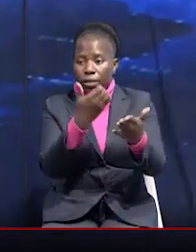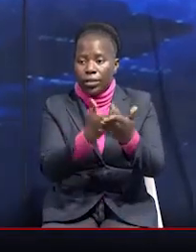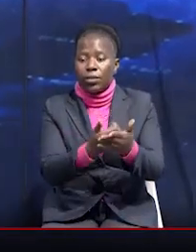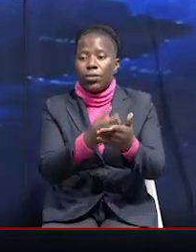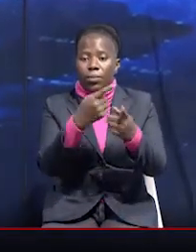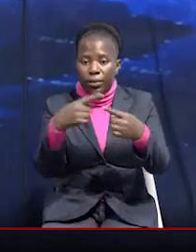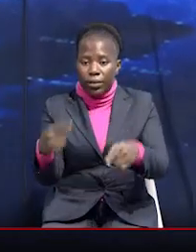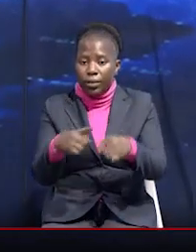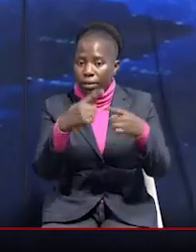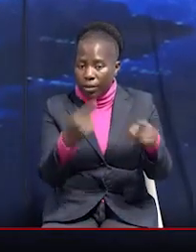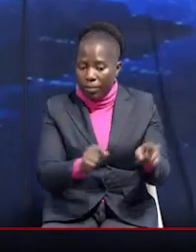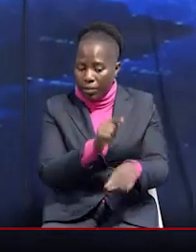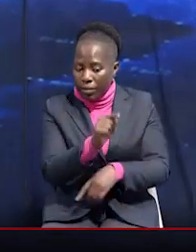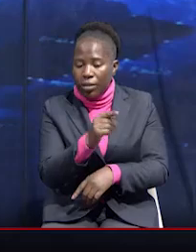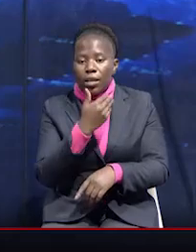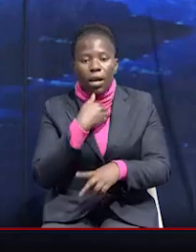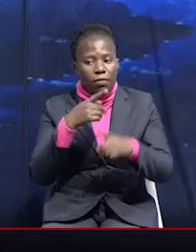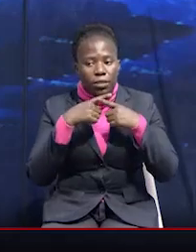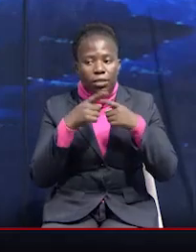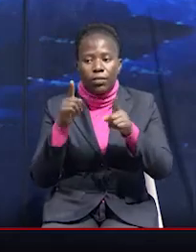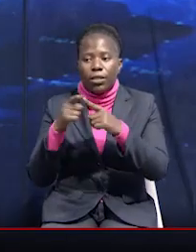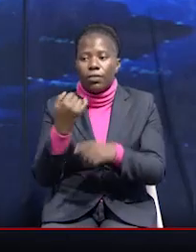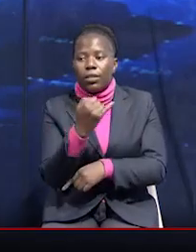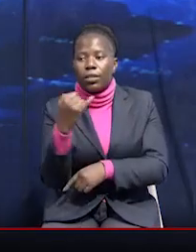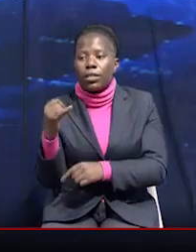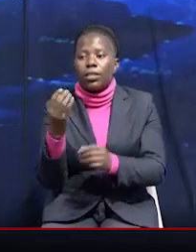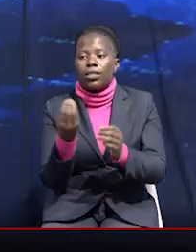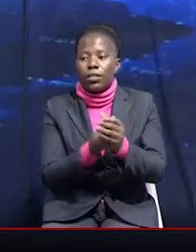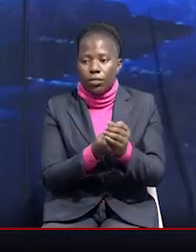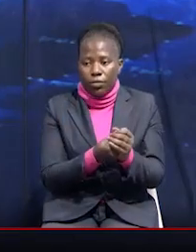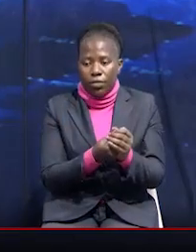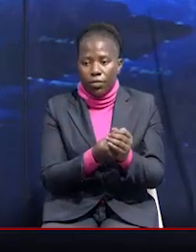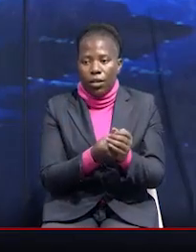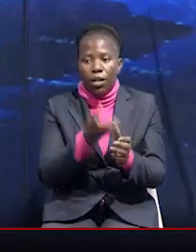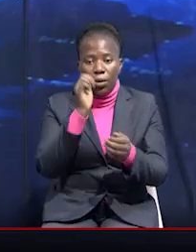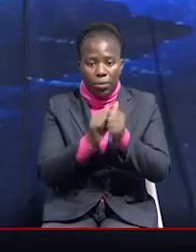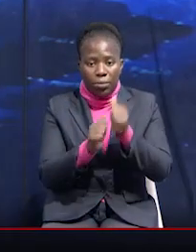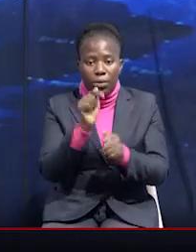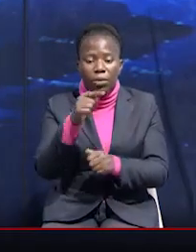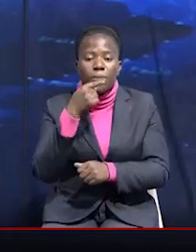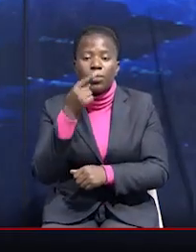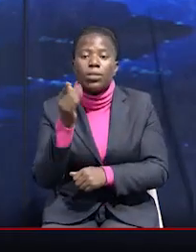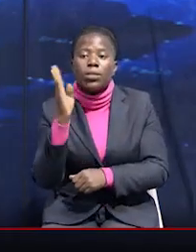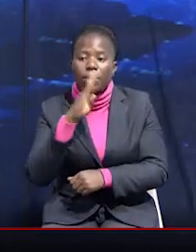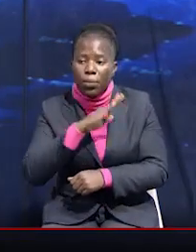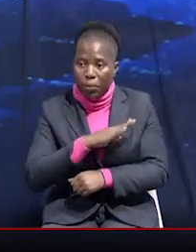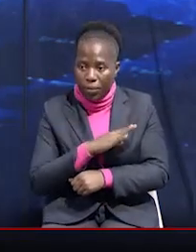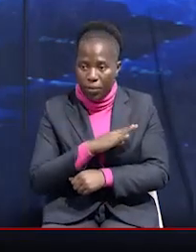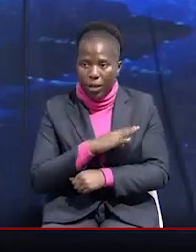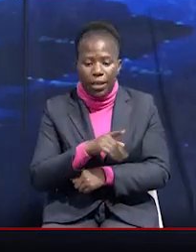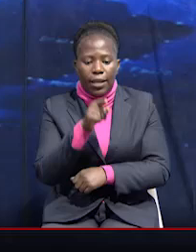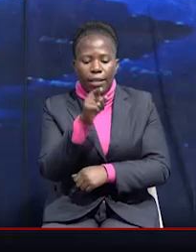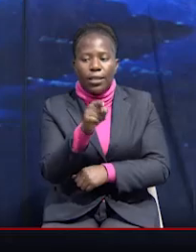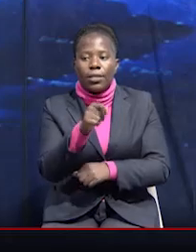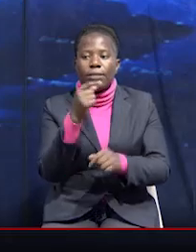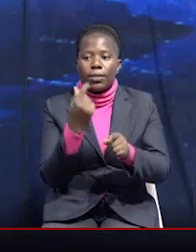confluence of different factors at play. Obviously, we know that this, as you have said, it's actually has a high